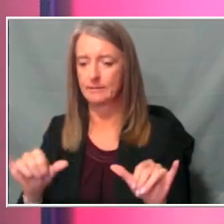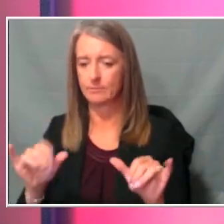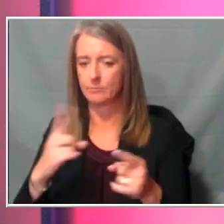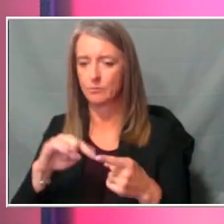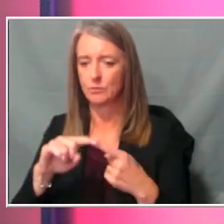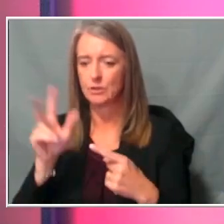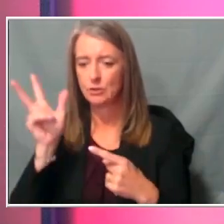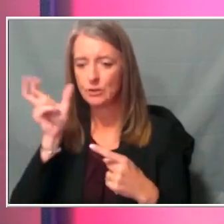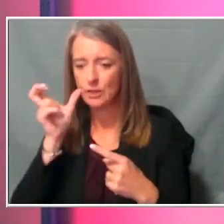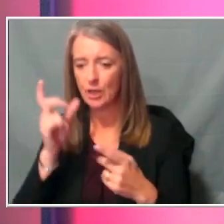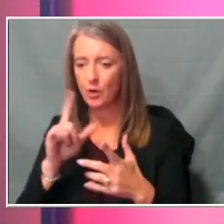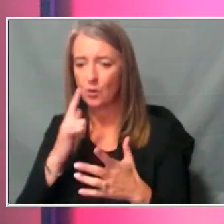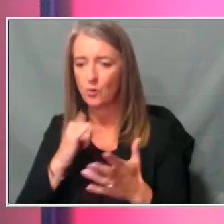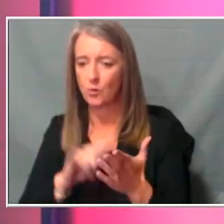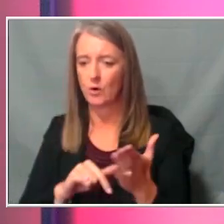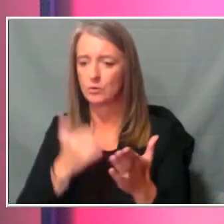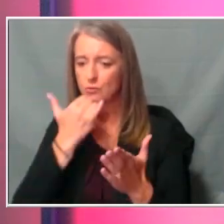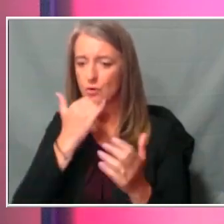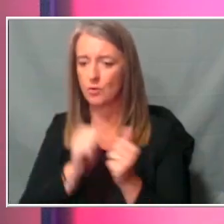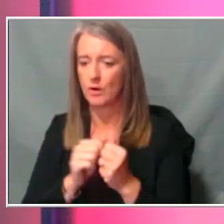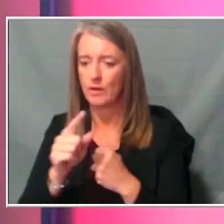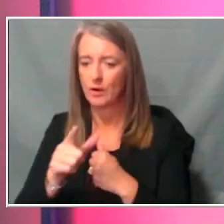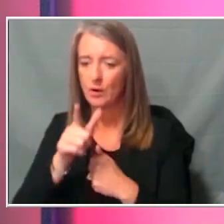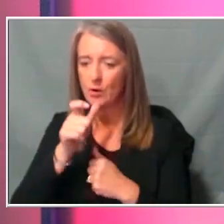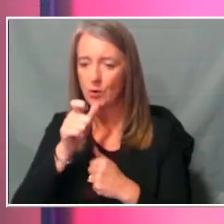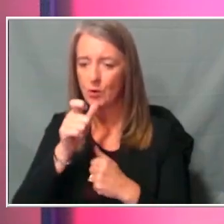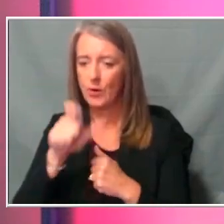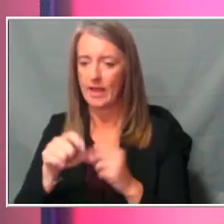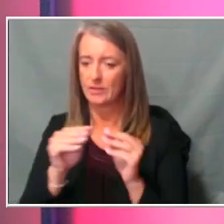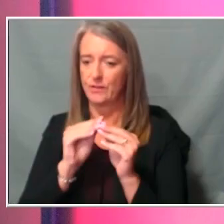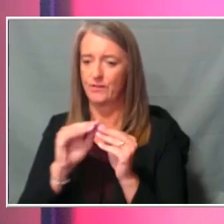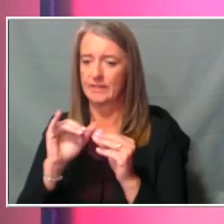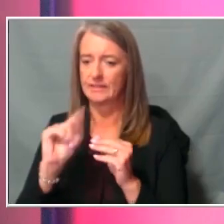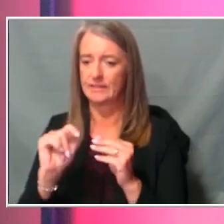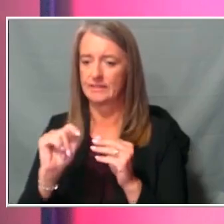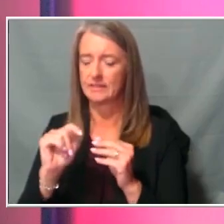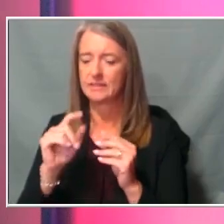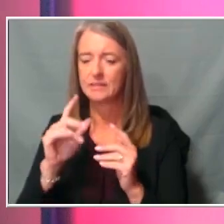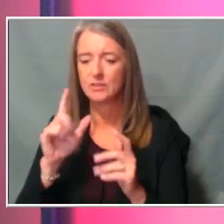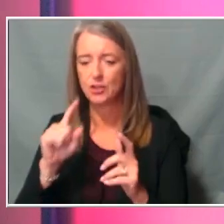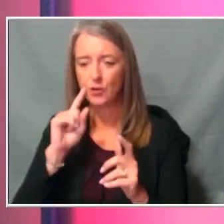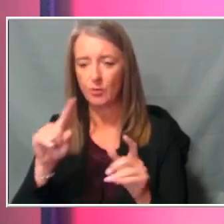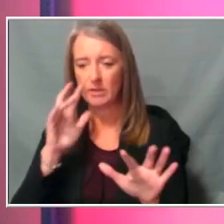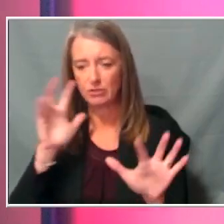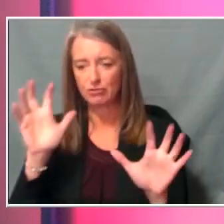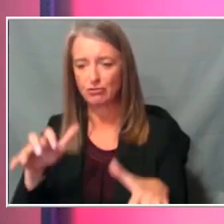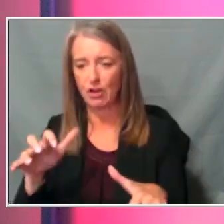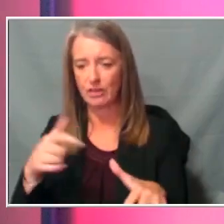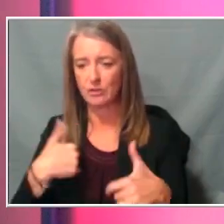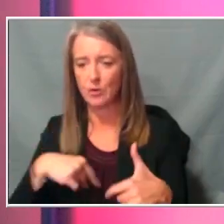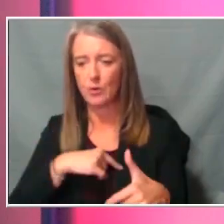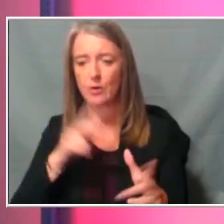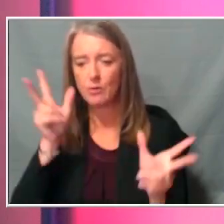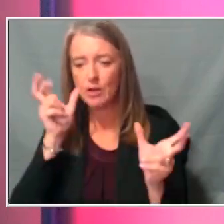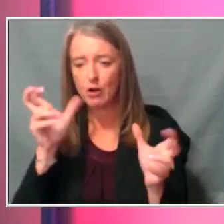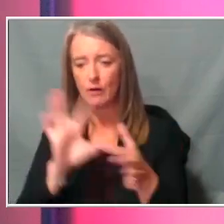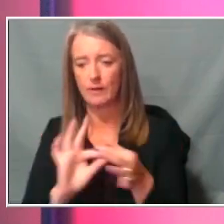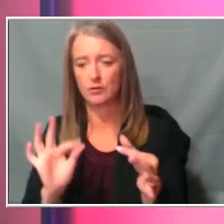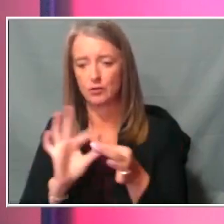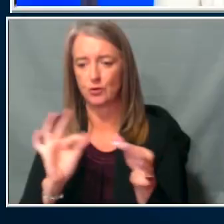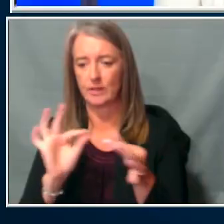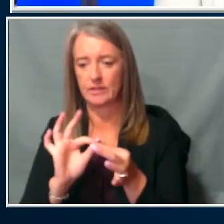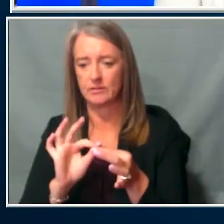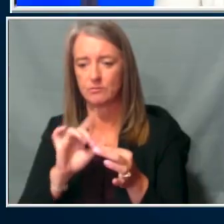hear what was wrong with her and then who had to fix it, you'll be just as floored as we were when we heard the story. It's